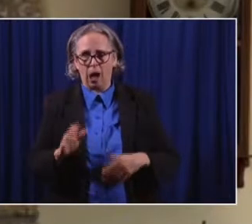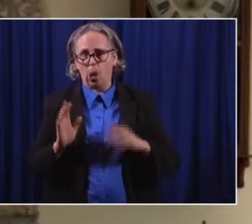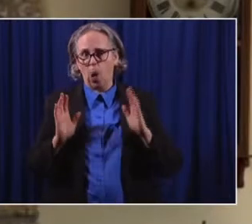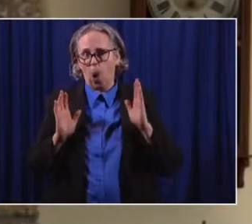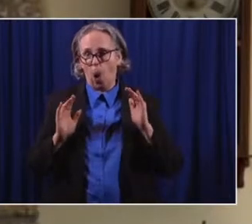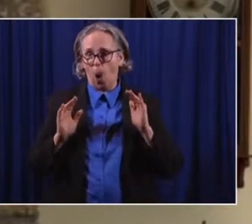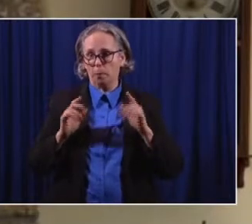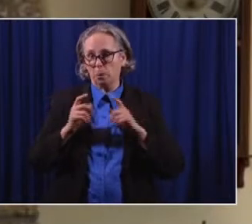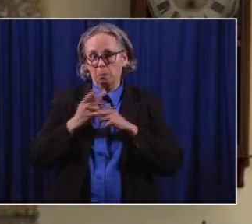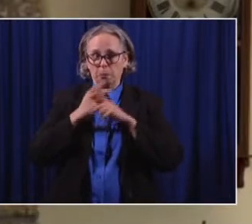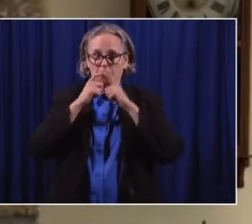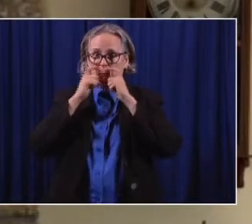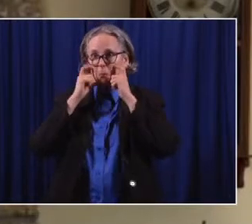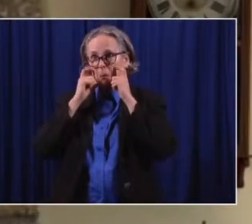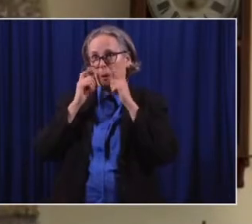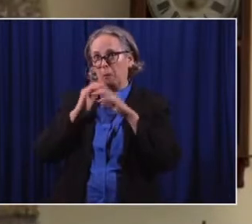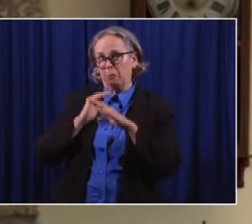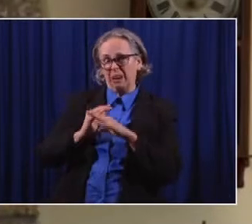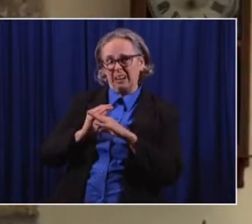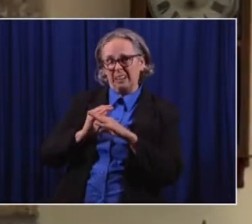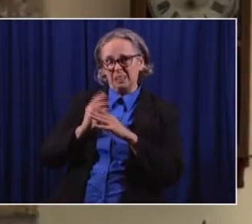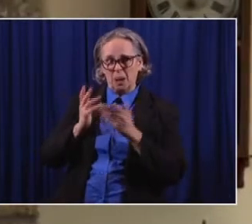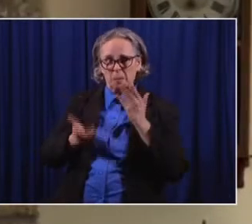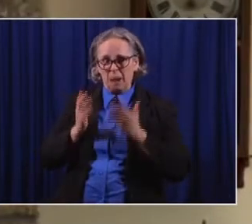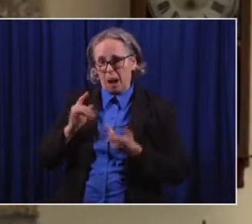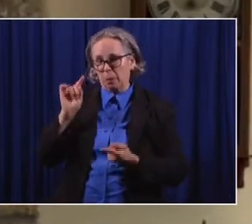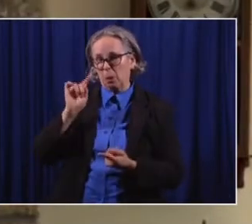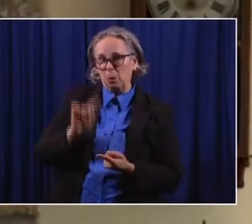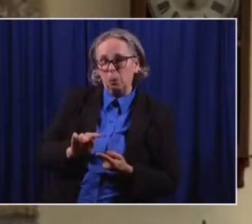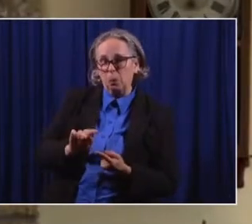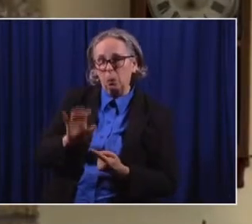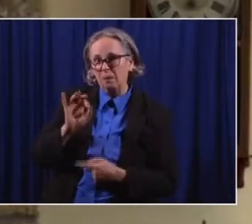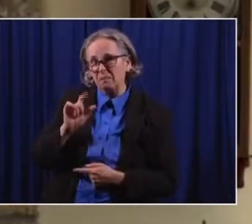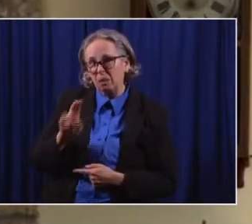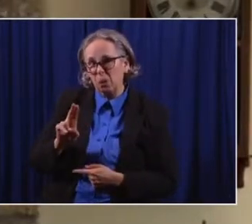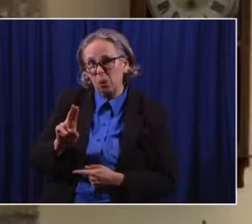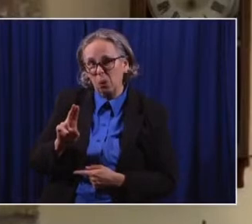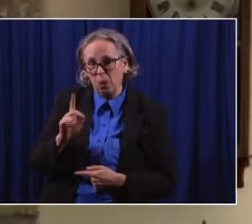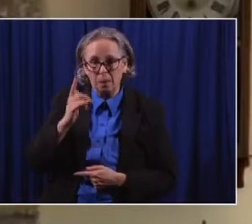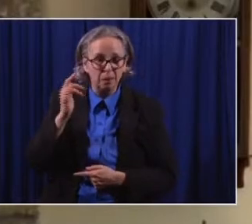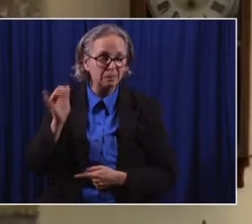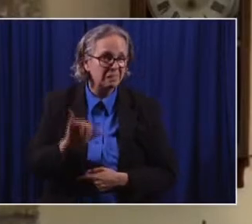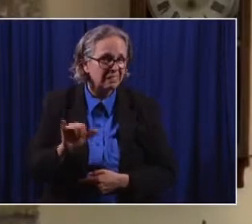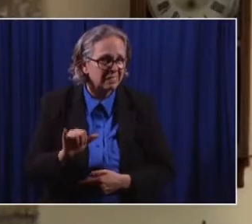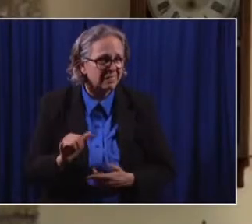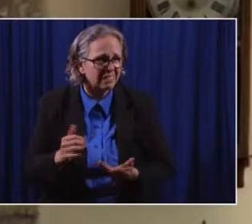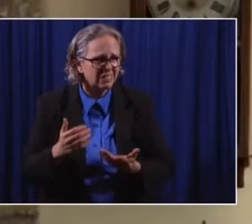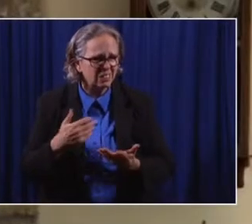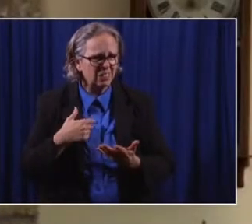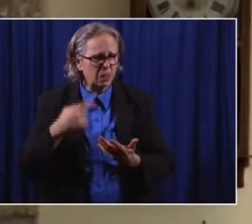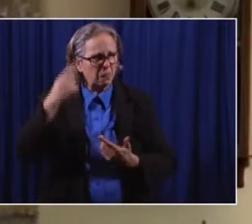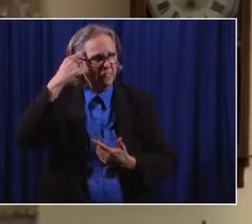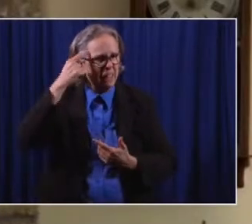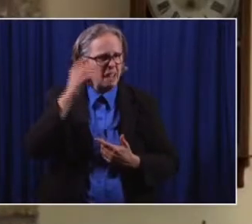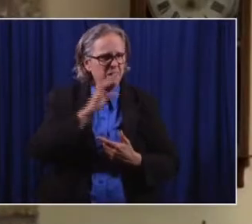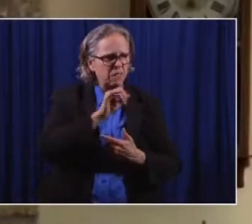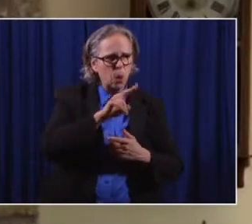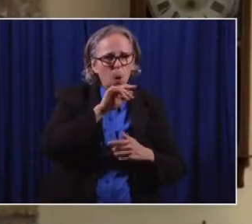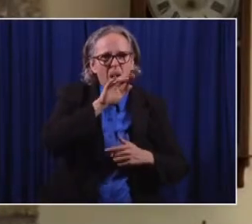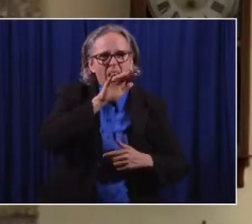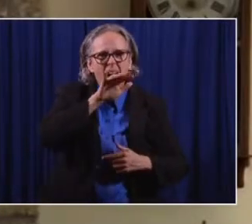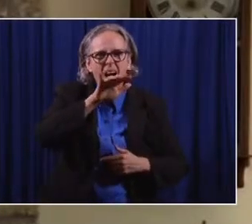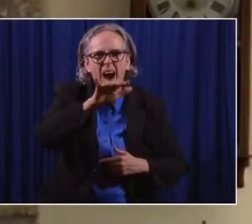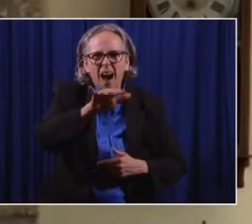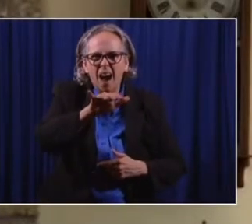know many of the same mitigating things to fight back the COVID are things that you can use to fight back